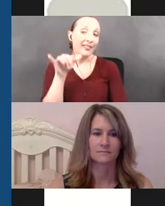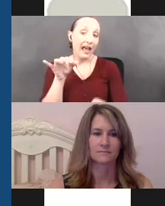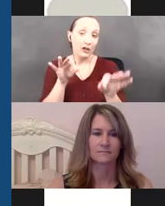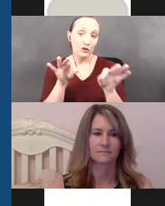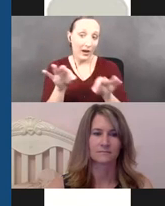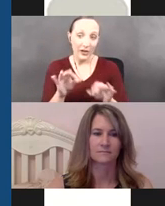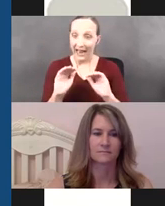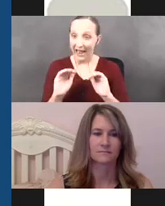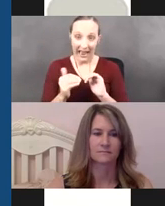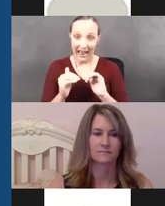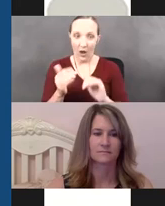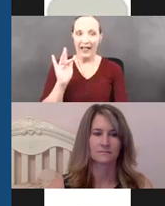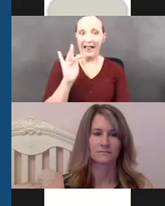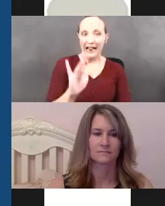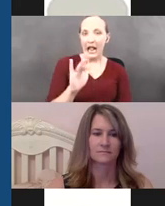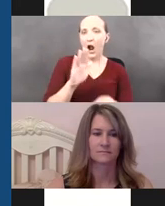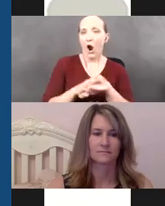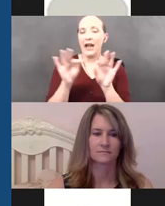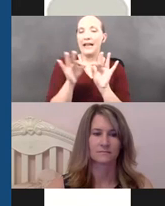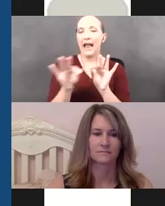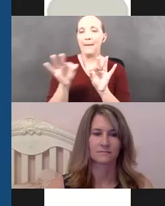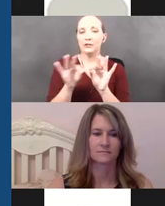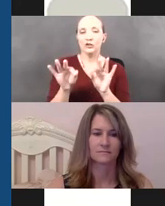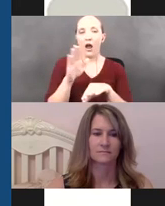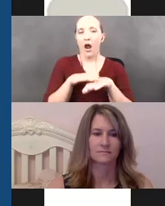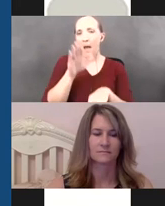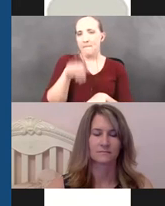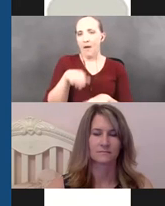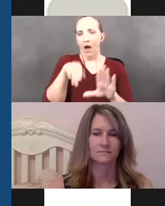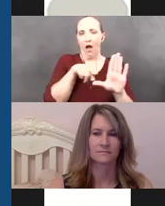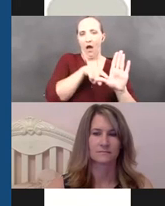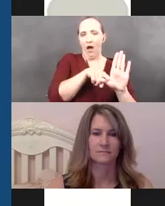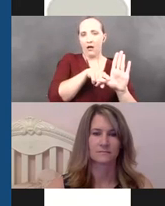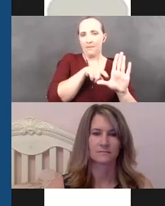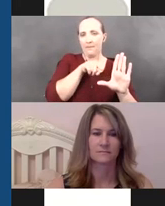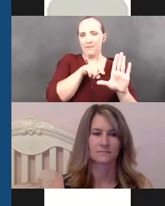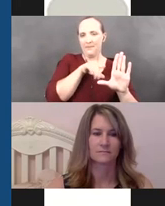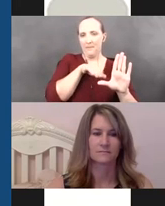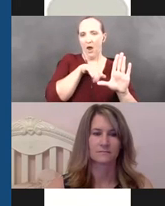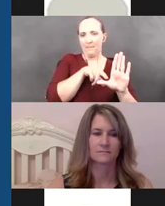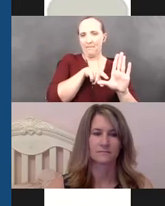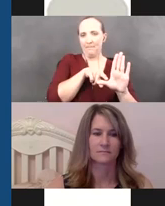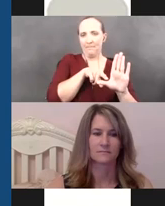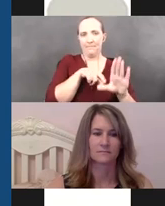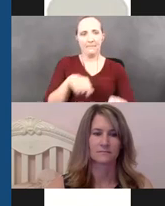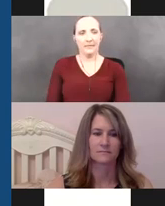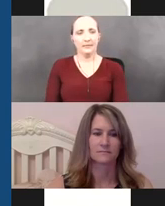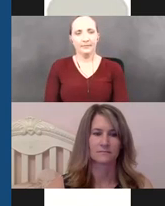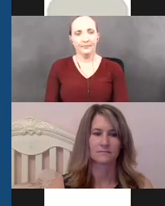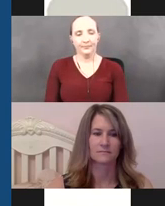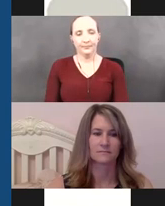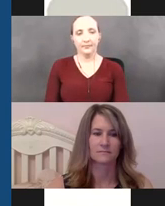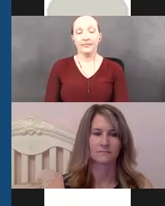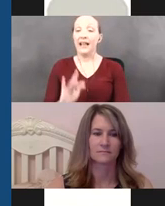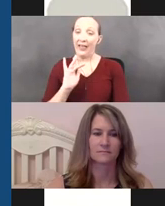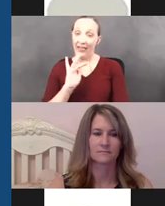students will esas click on the indicaciones, los caption alumnos tool pueden hacer that can be found clic en here la at the bottom herramienta de left-hand side of subtítulos the que está page. en la pie de la página a su mano They'll